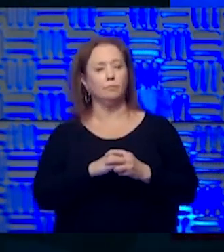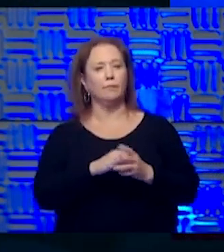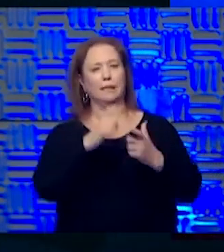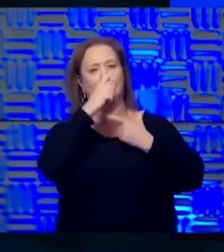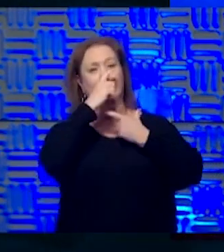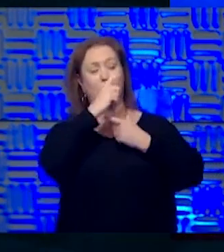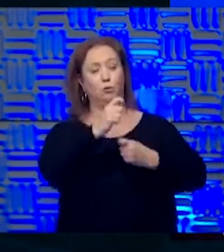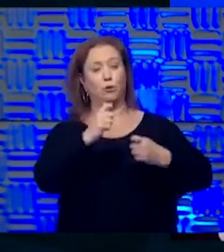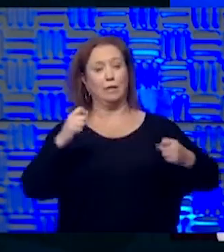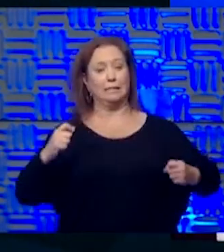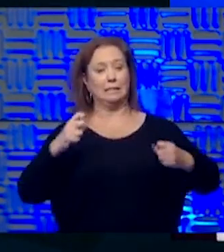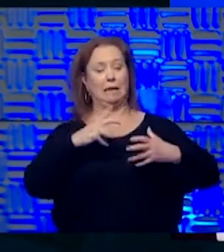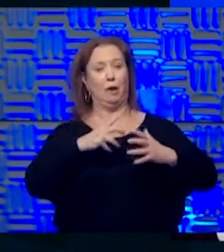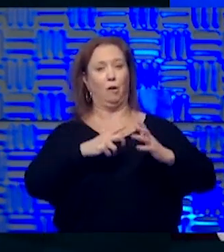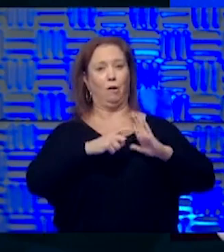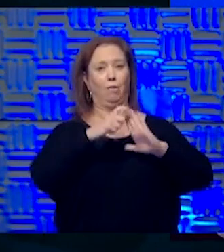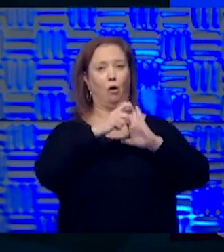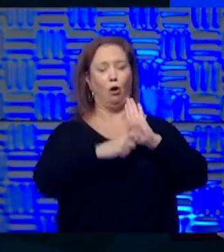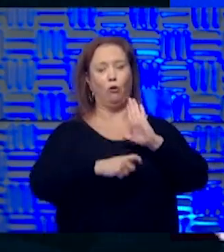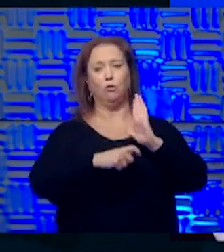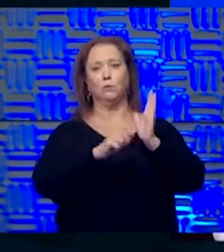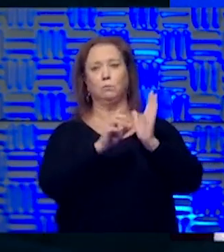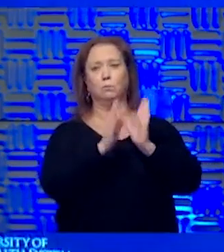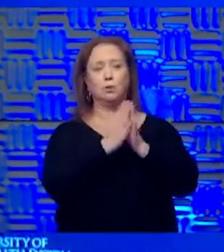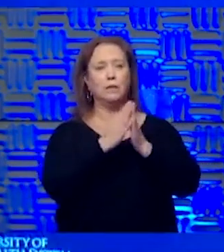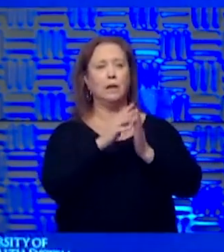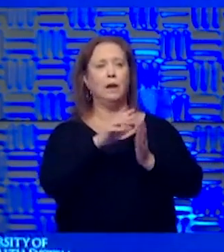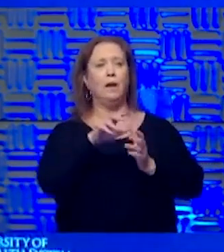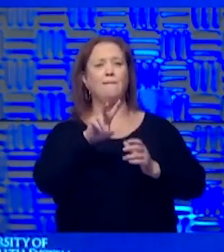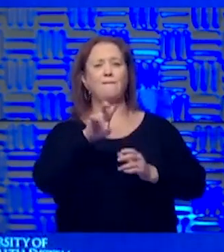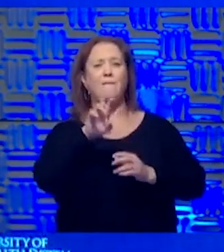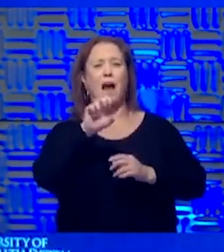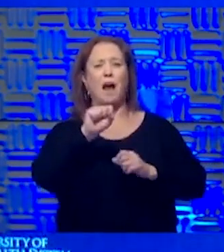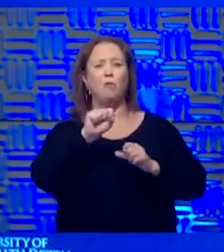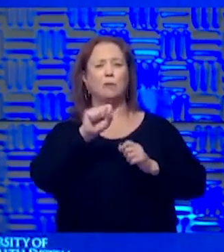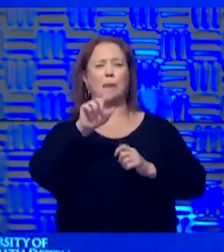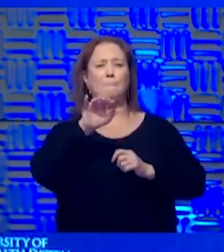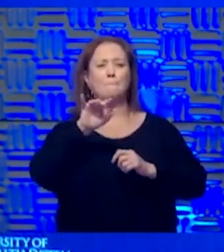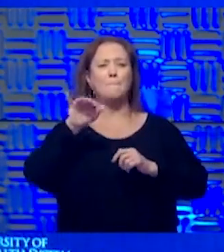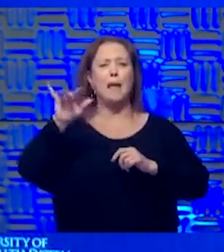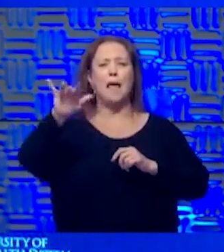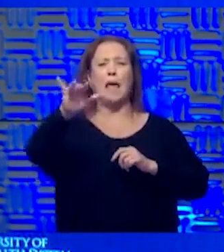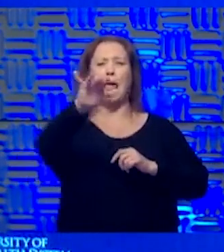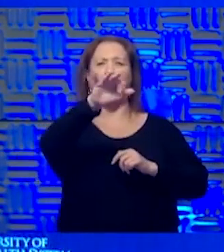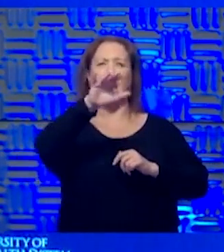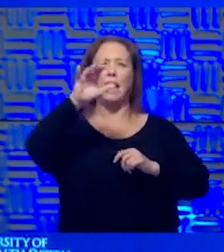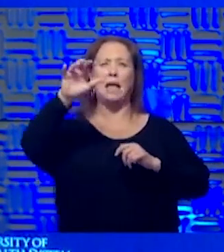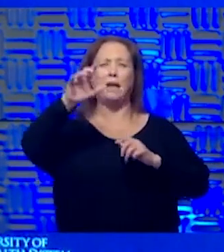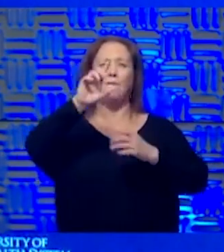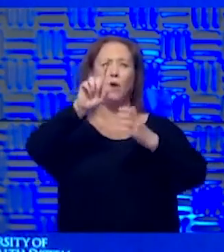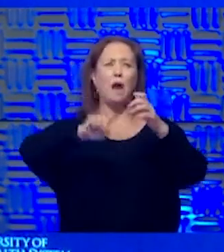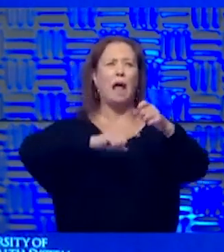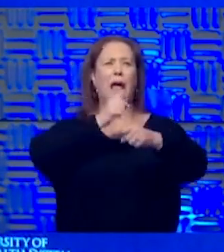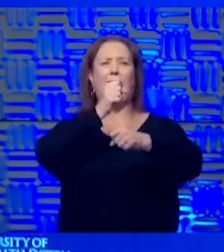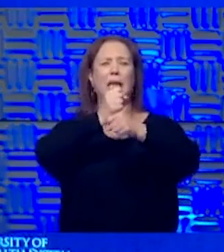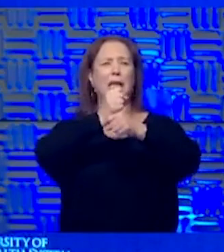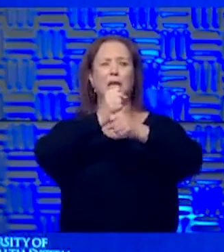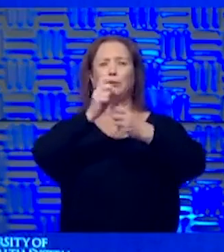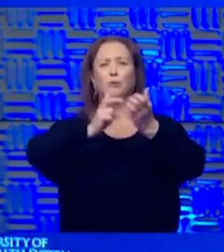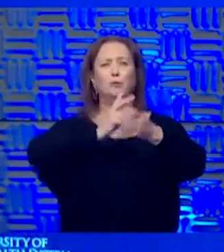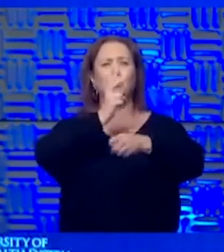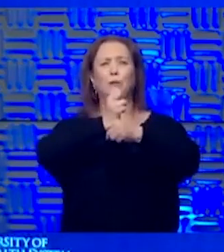really scared of all the literature out there that says, viral particles hang in the air for years or at least hours or whatever.